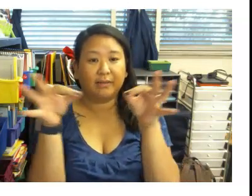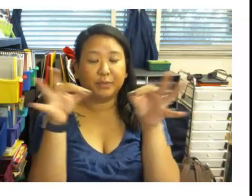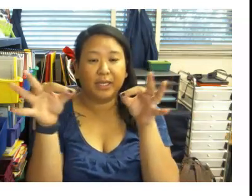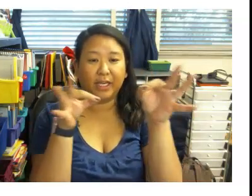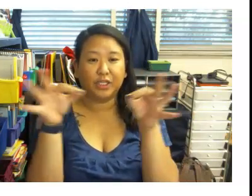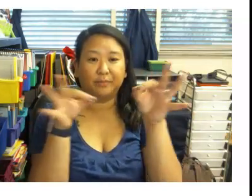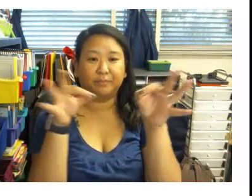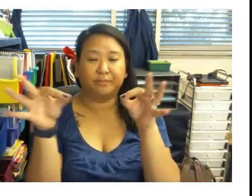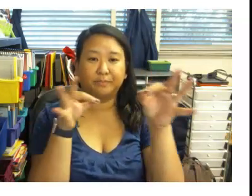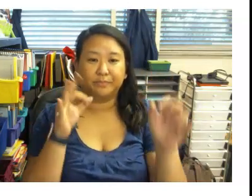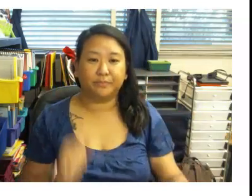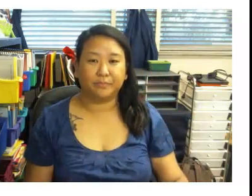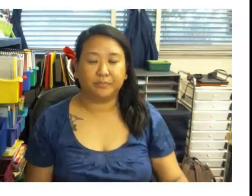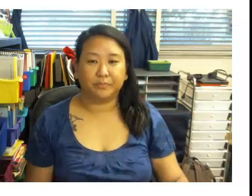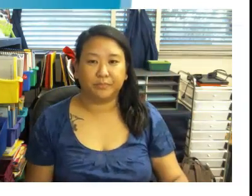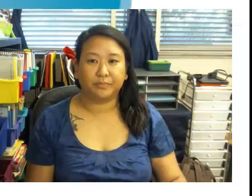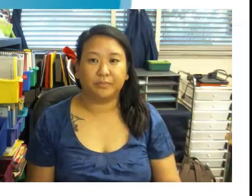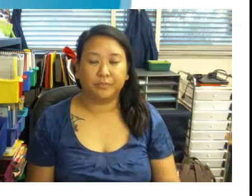Instructions, explanation.